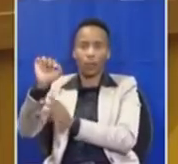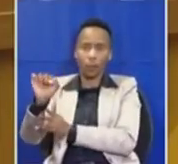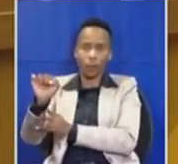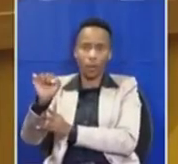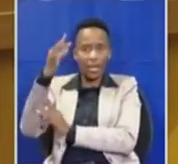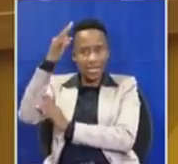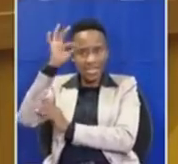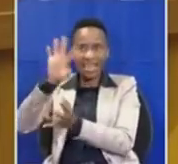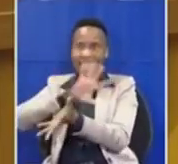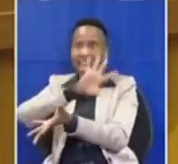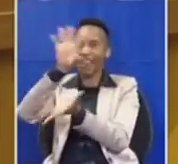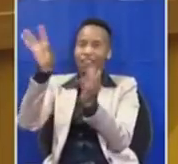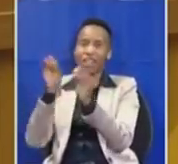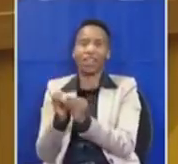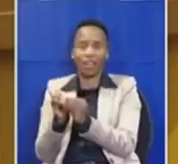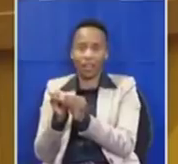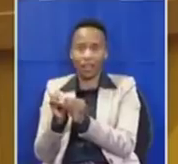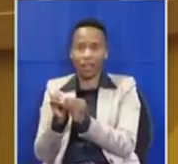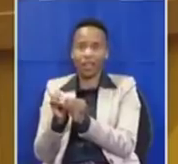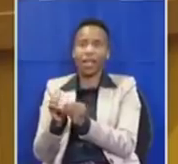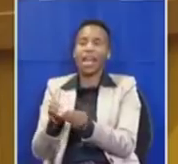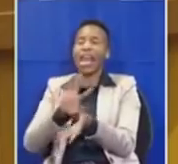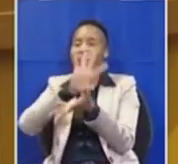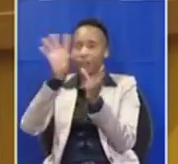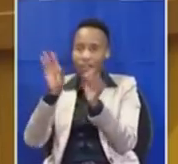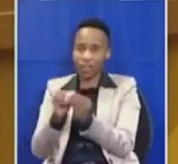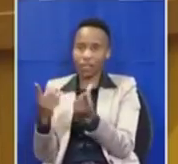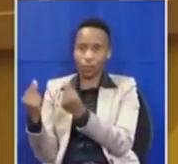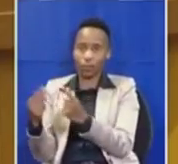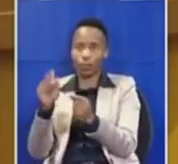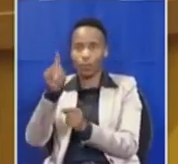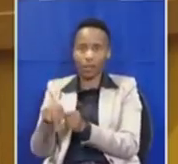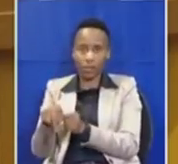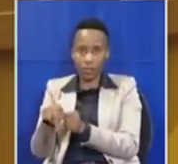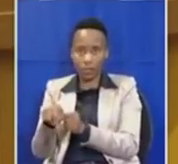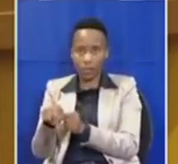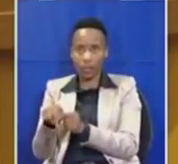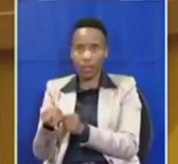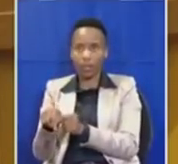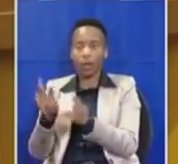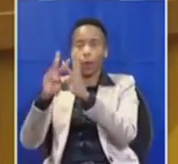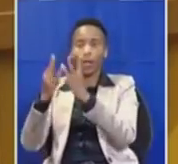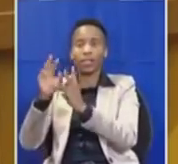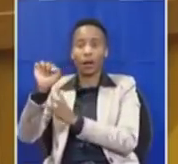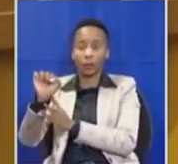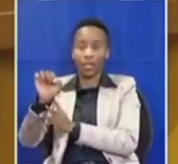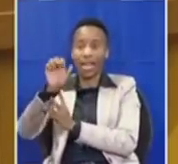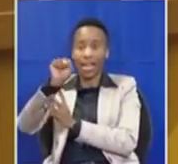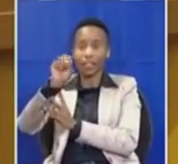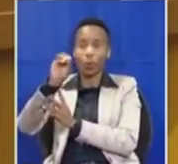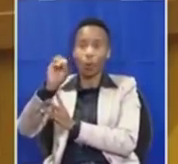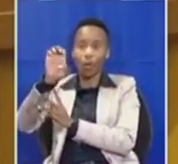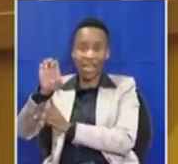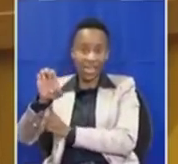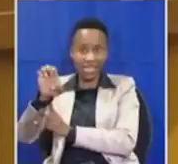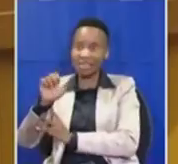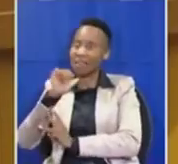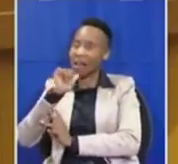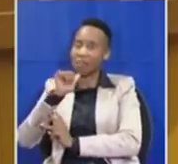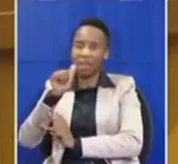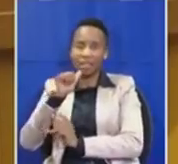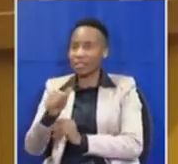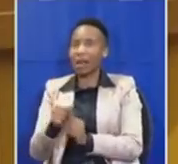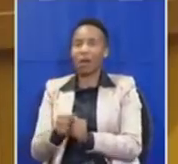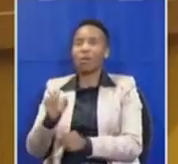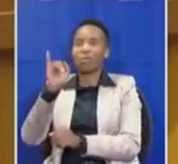is everything and must do everything. In their world, SOEs, no matter how badly run